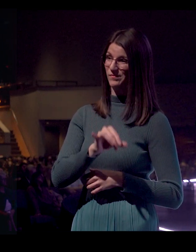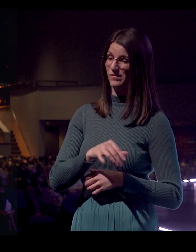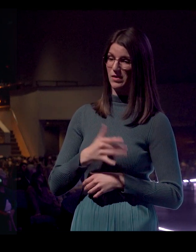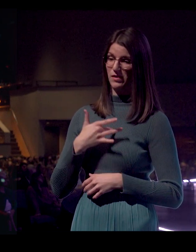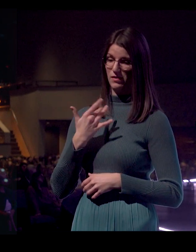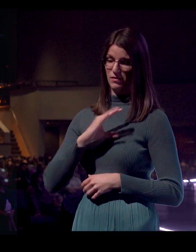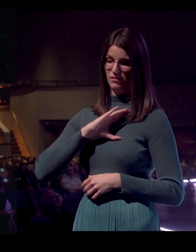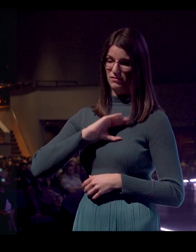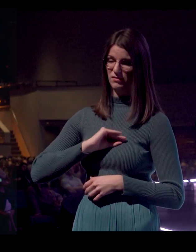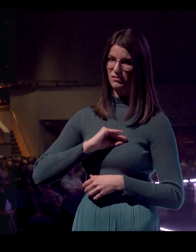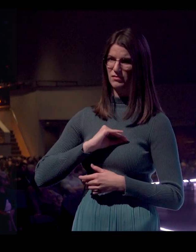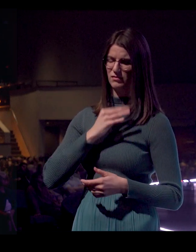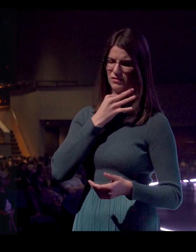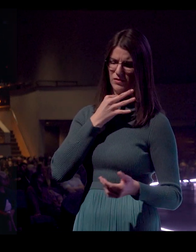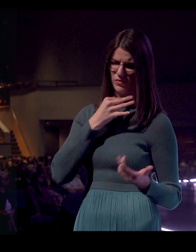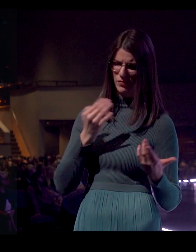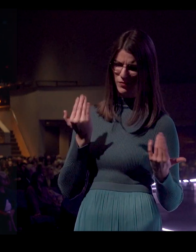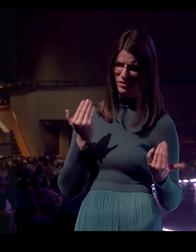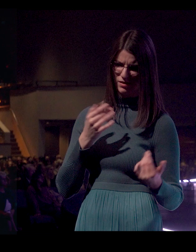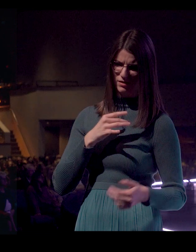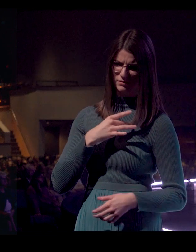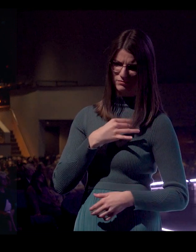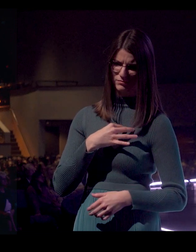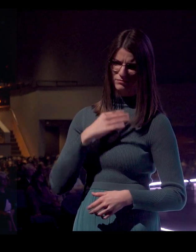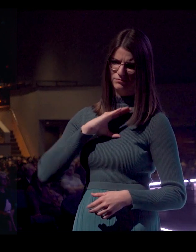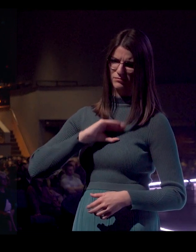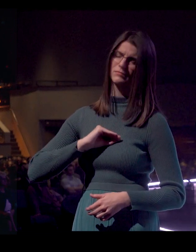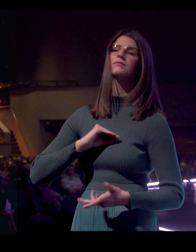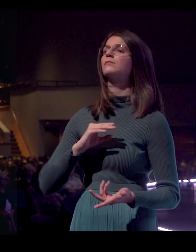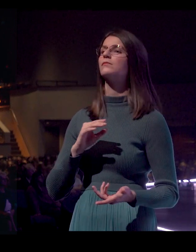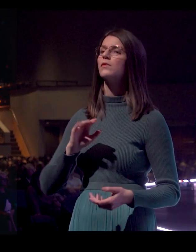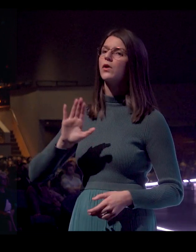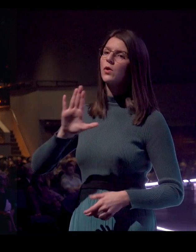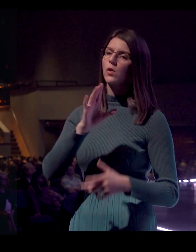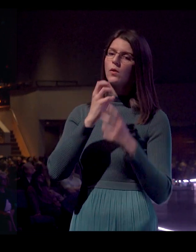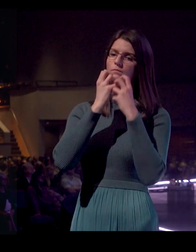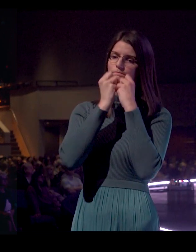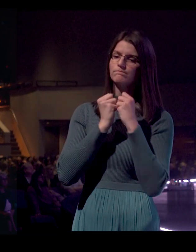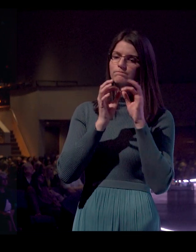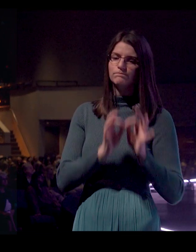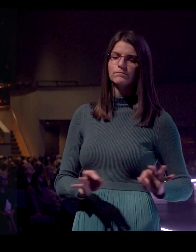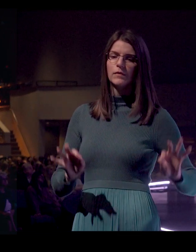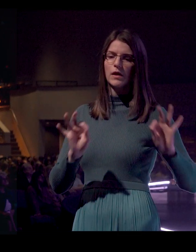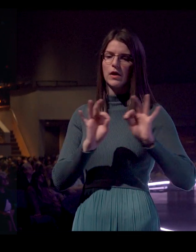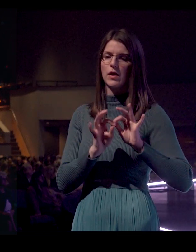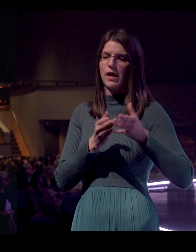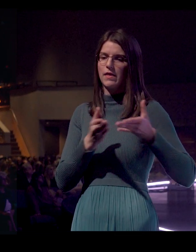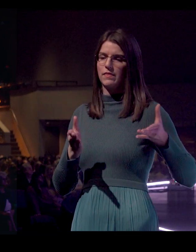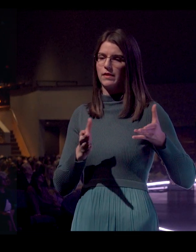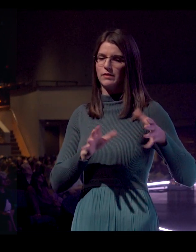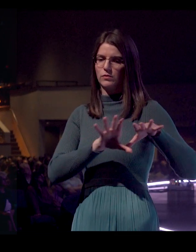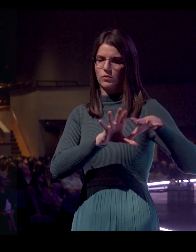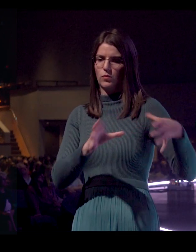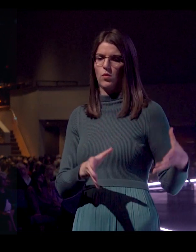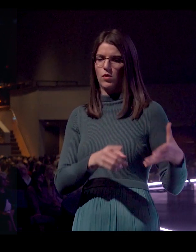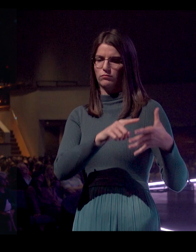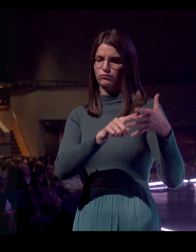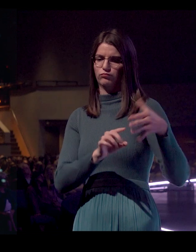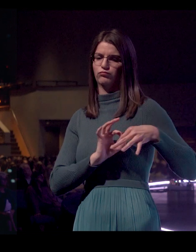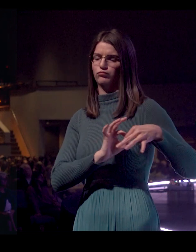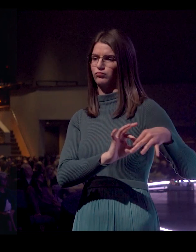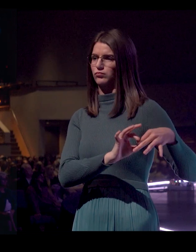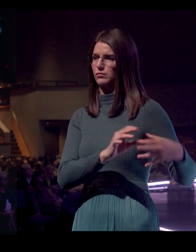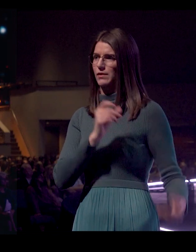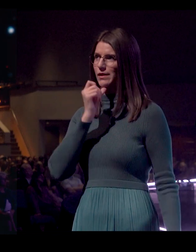you've placed your worth and value in the things this world is trying to offer you, not in the God who created you.